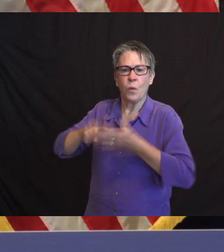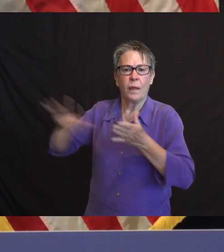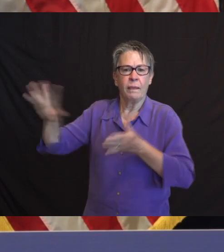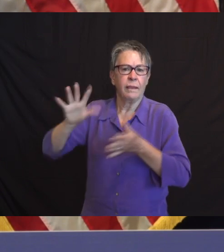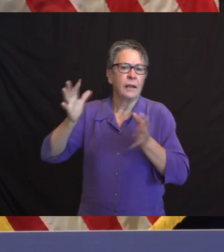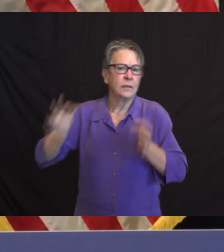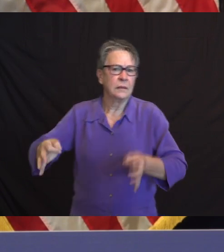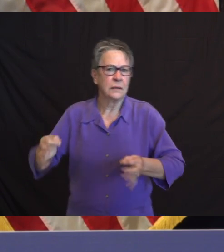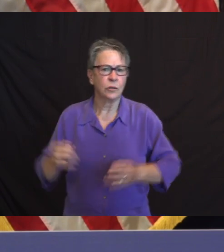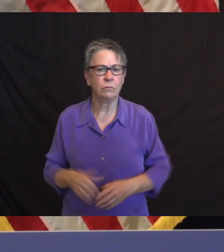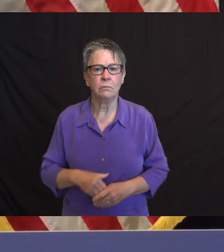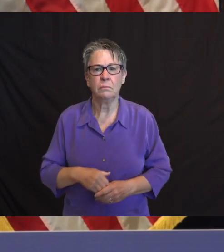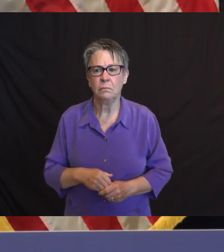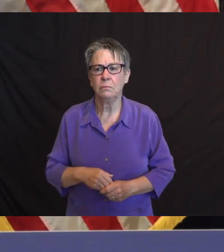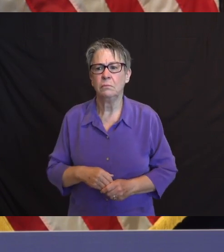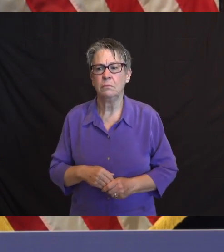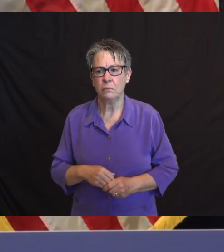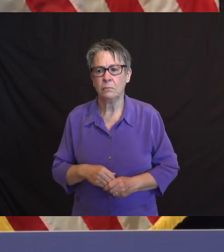jury.